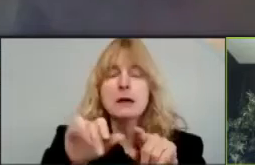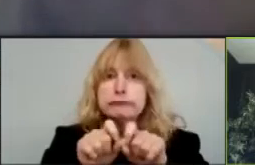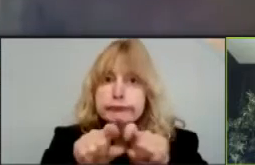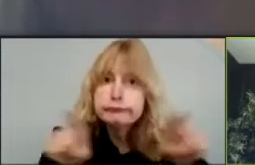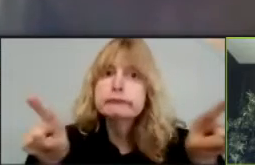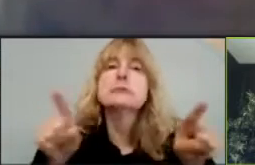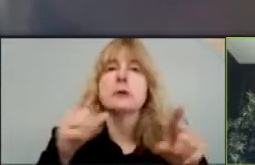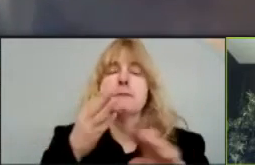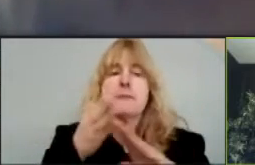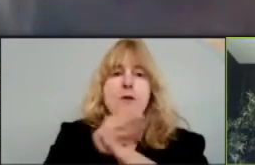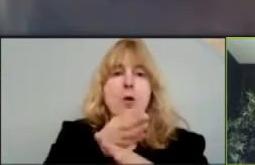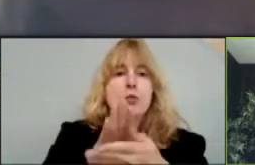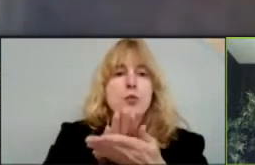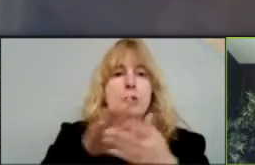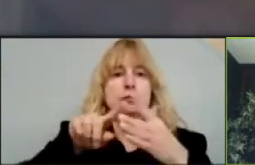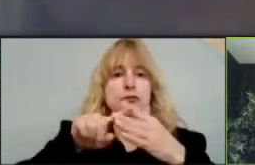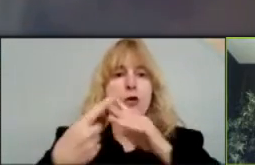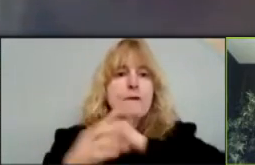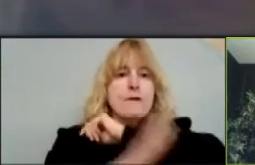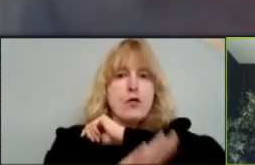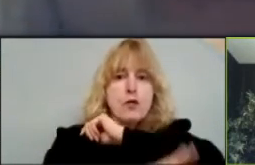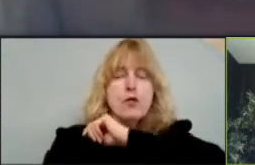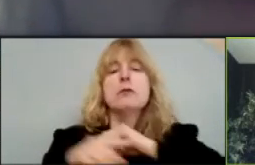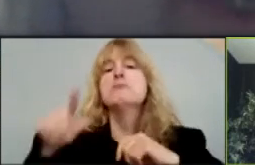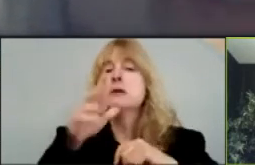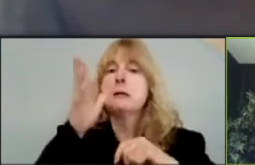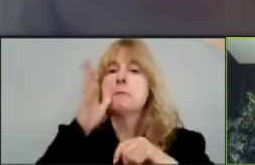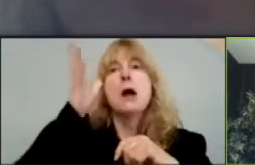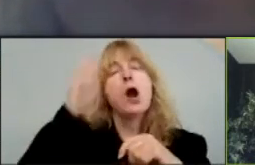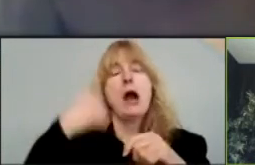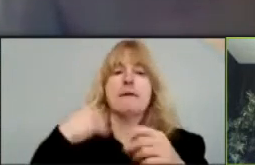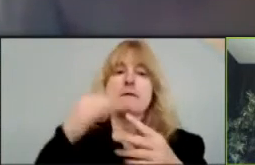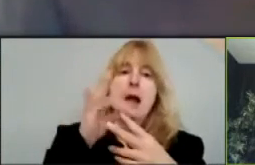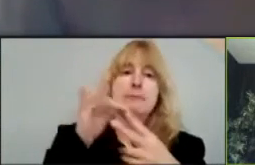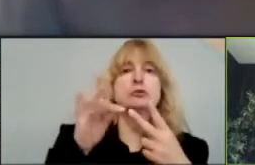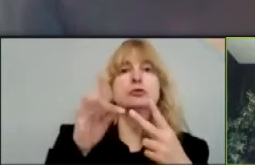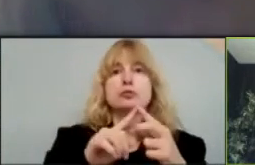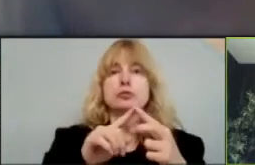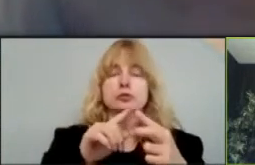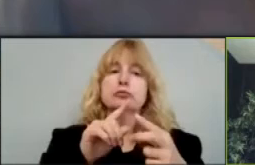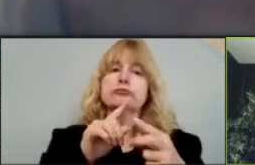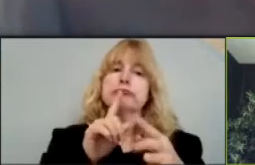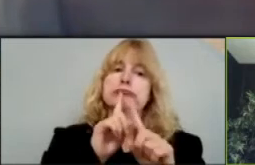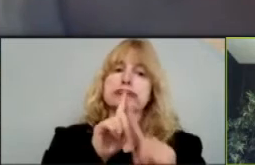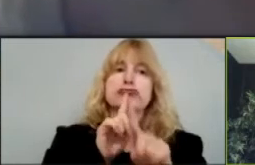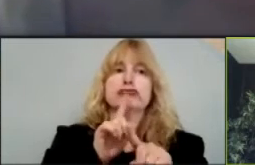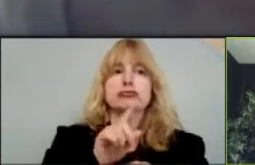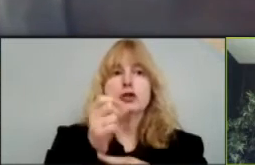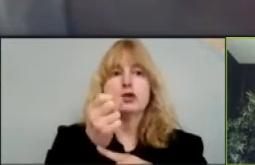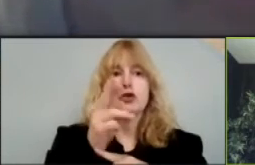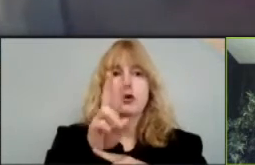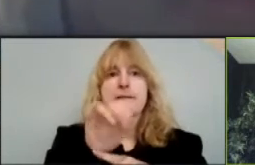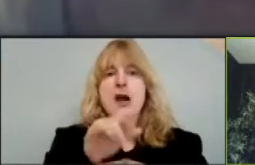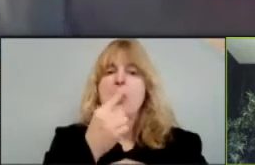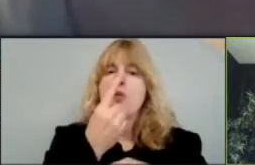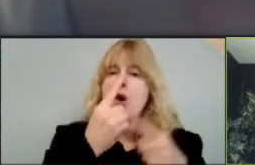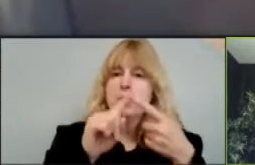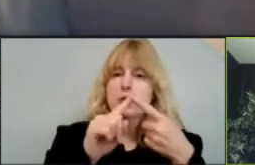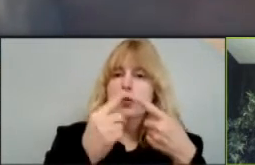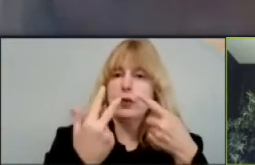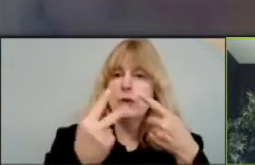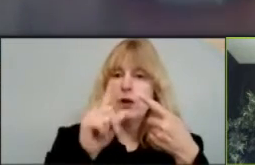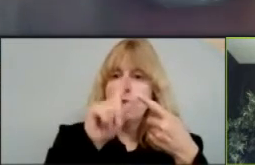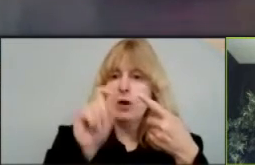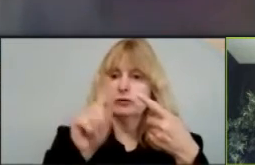and parents will have the option to complete the survey. It'll be, a 1 to 3 question survey where they can say they prefer completely